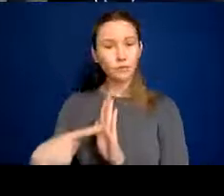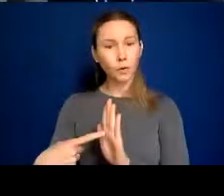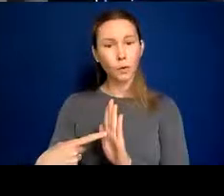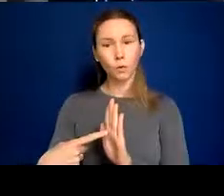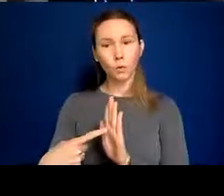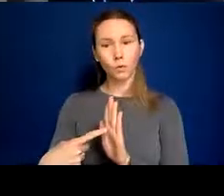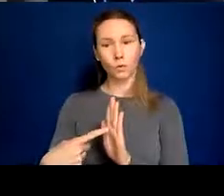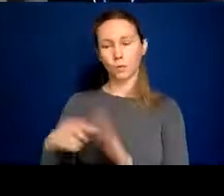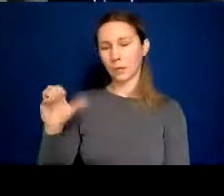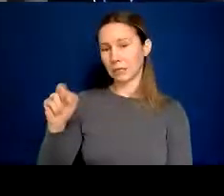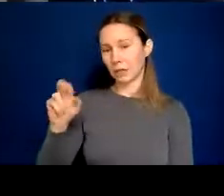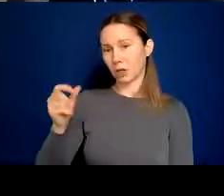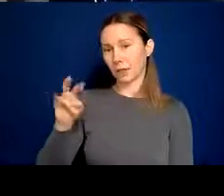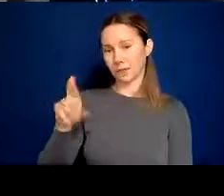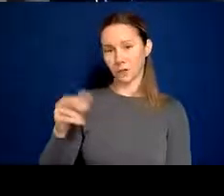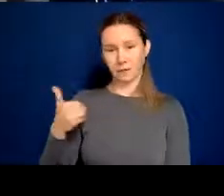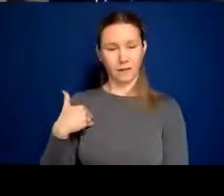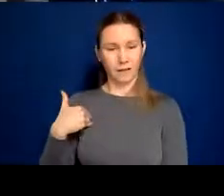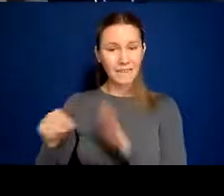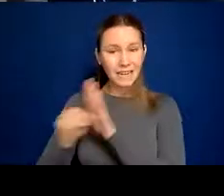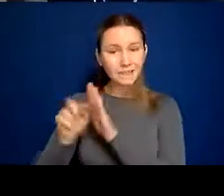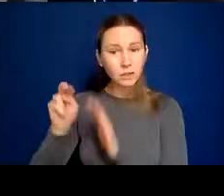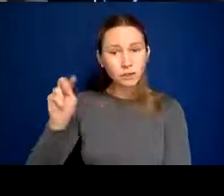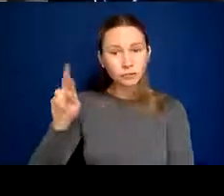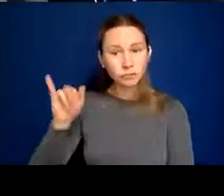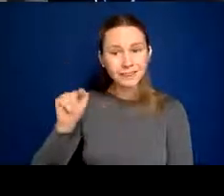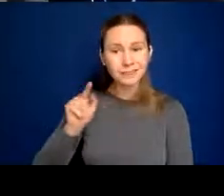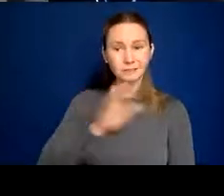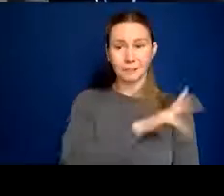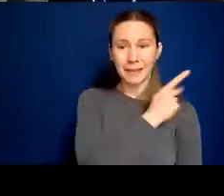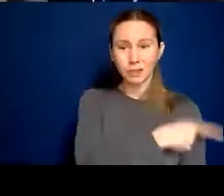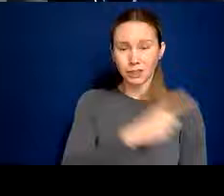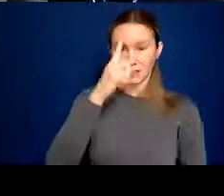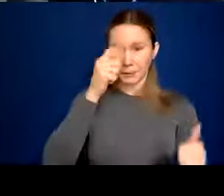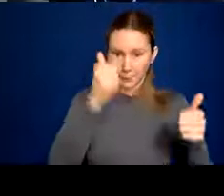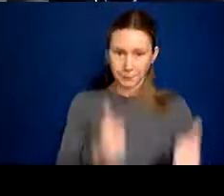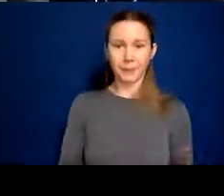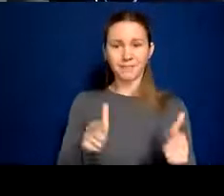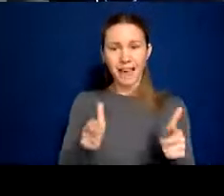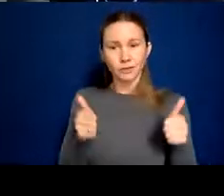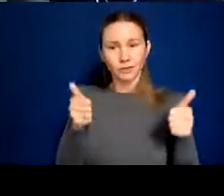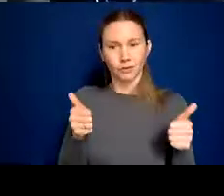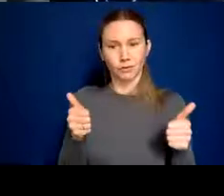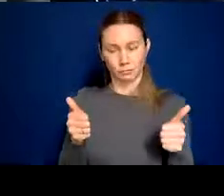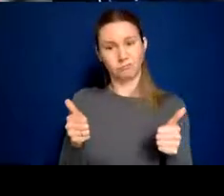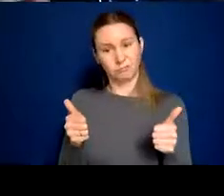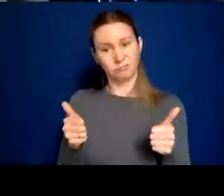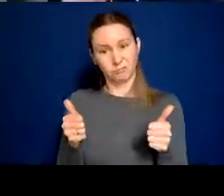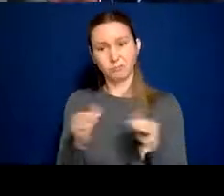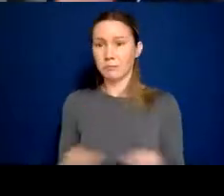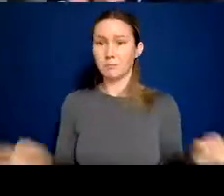caregivers have negative traits, the disease progresses faster. So this is crucial. It's also very important to know how